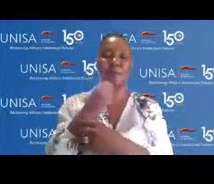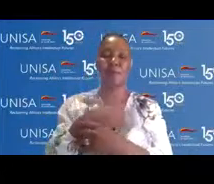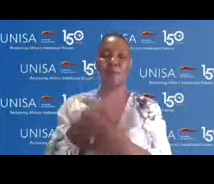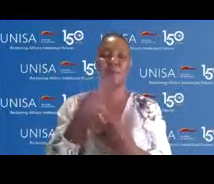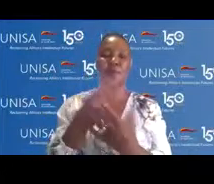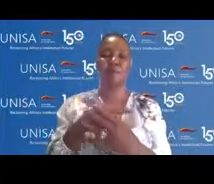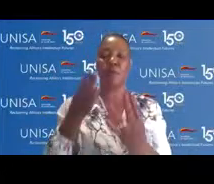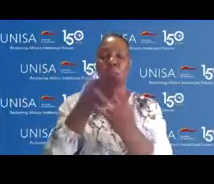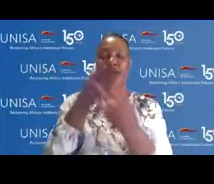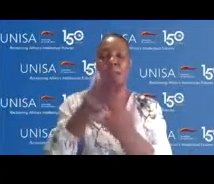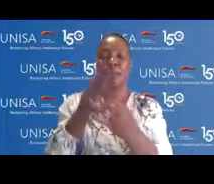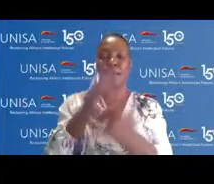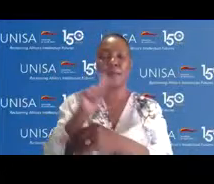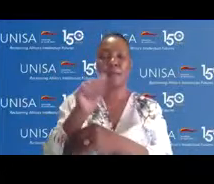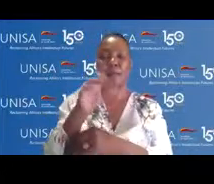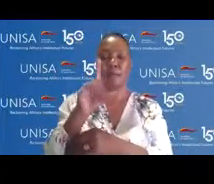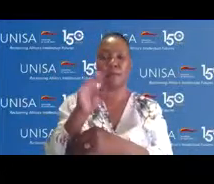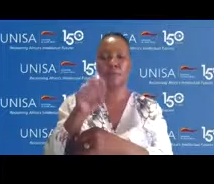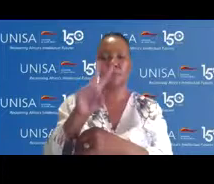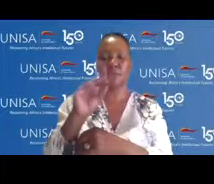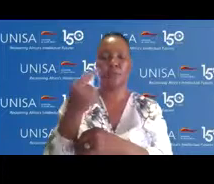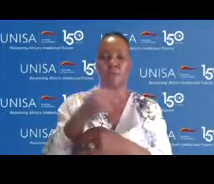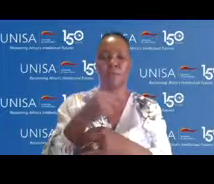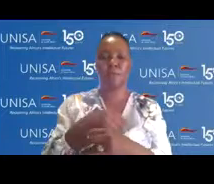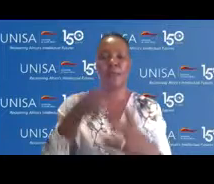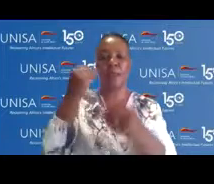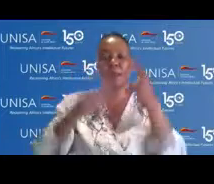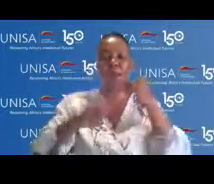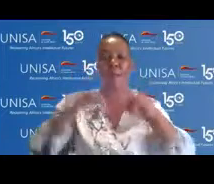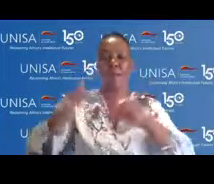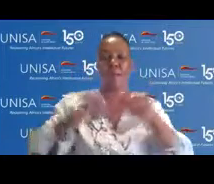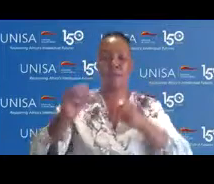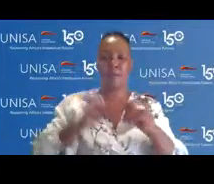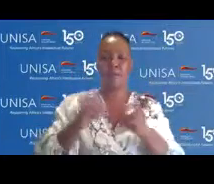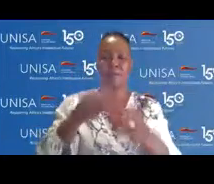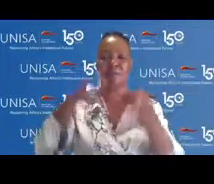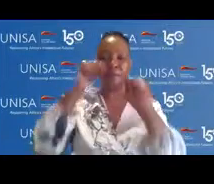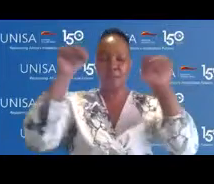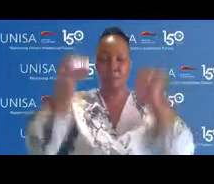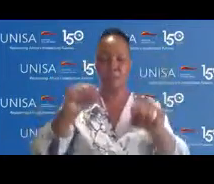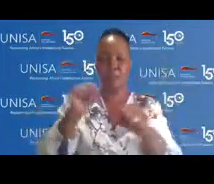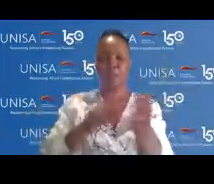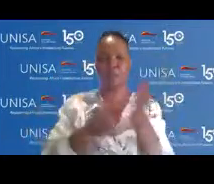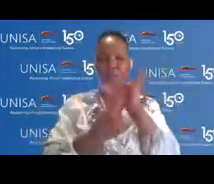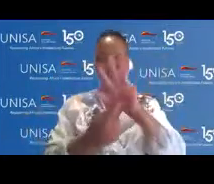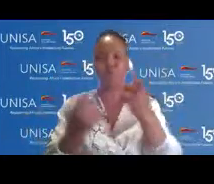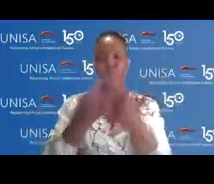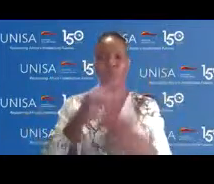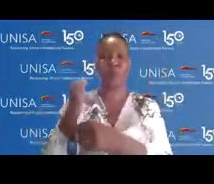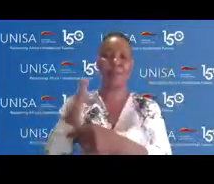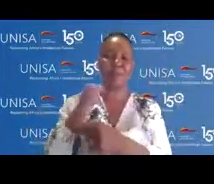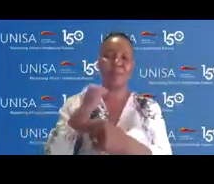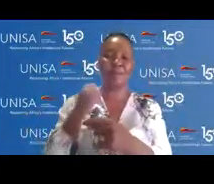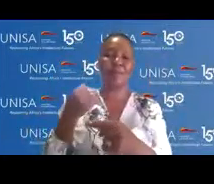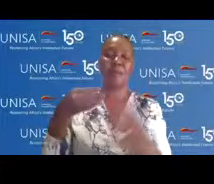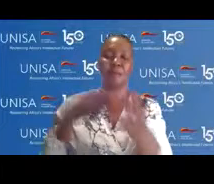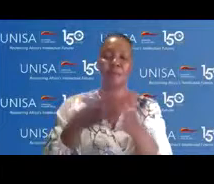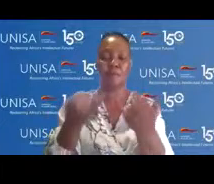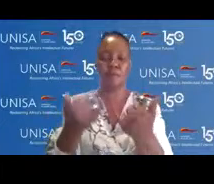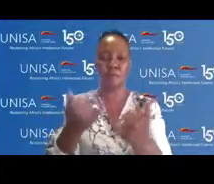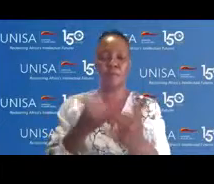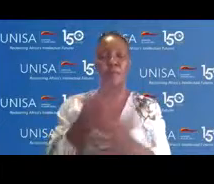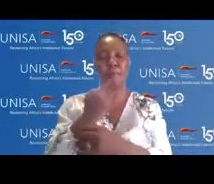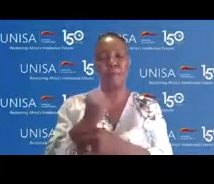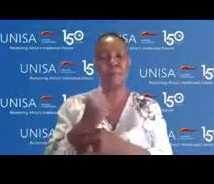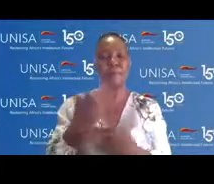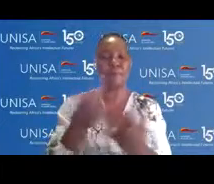Learning Management System now that you've seen it and we've demonstrated it, and since yesterday you've been on it? So please just scan in the